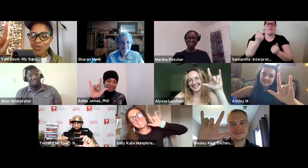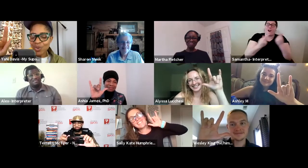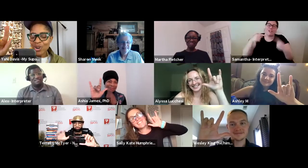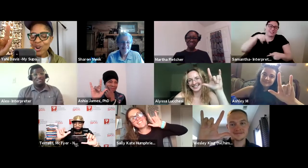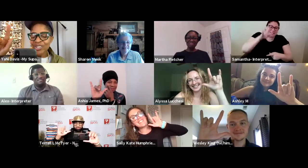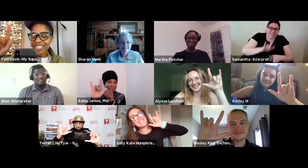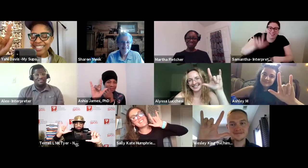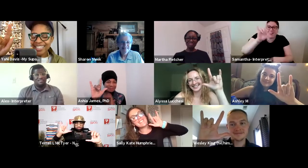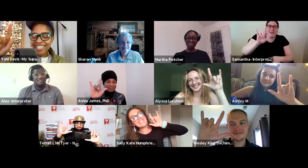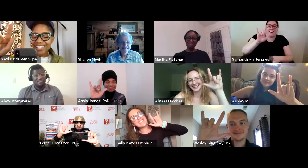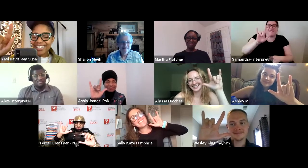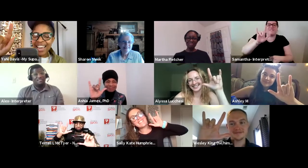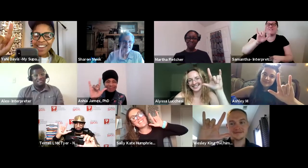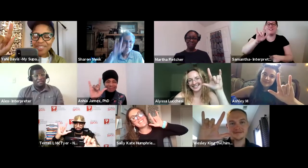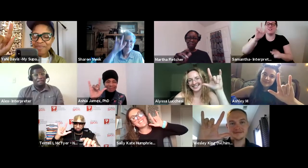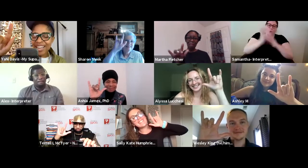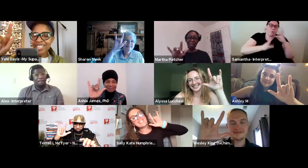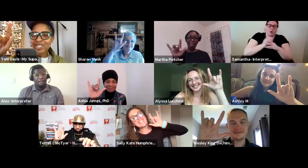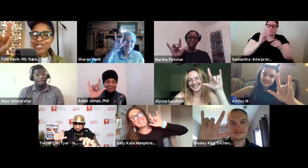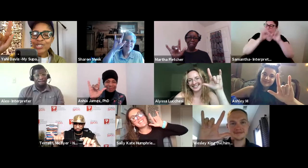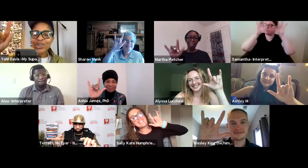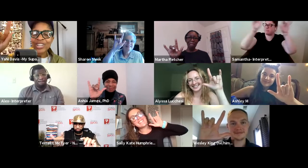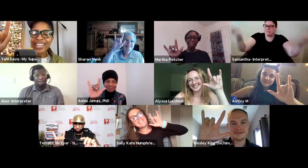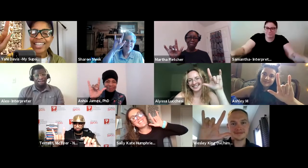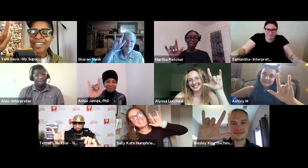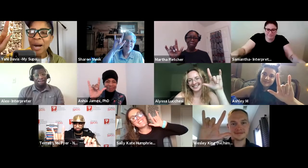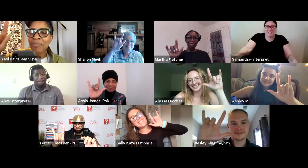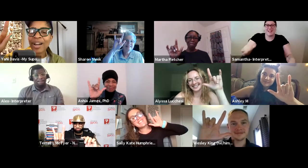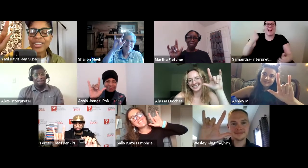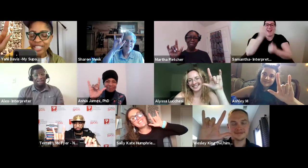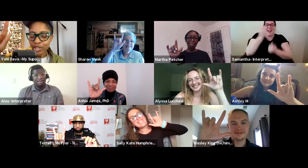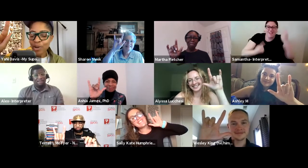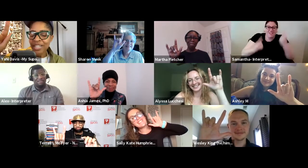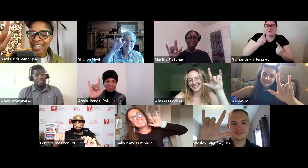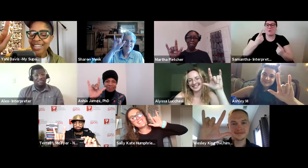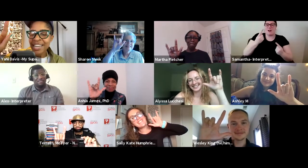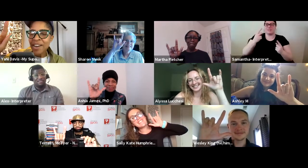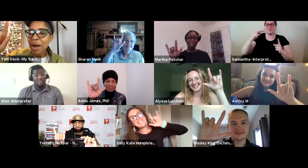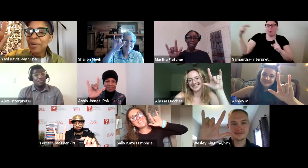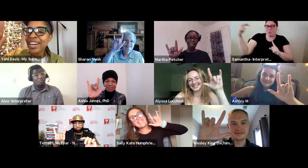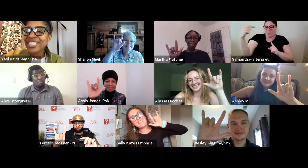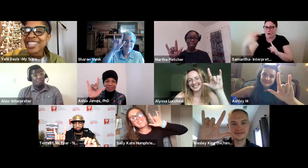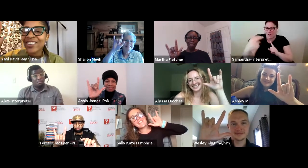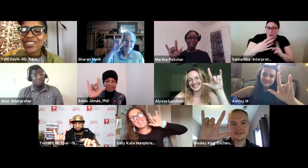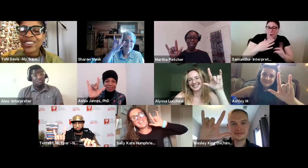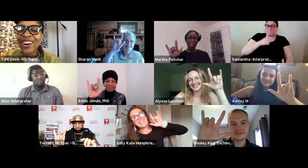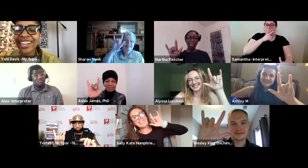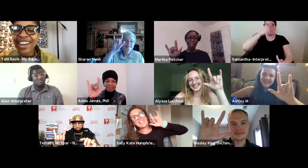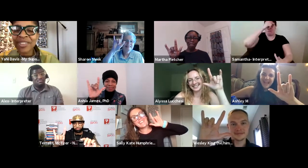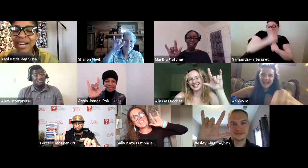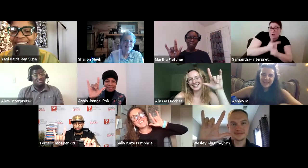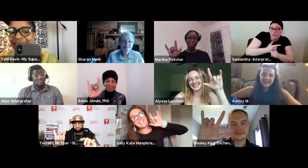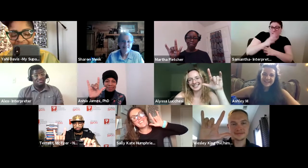to the world, to everybody tuning in, my brother in Germany, my parents in New